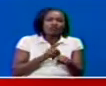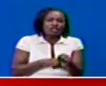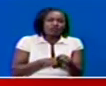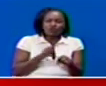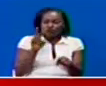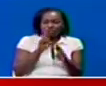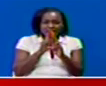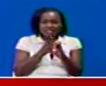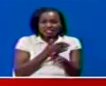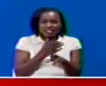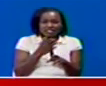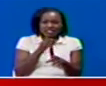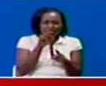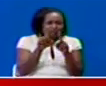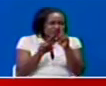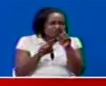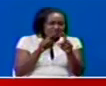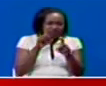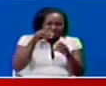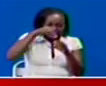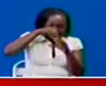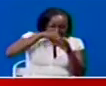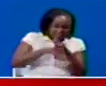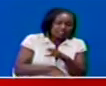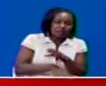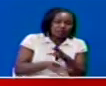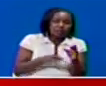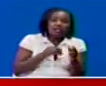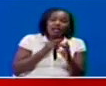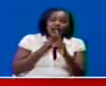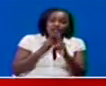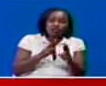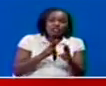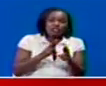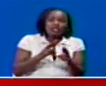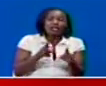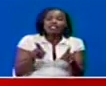results. We have analyzed them. I have instructed, and I would like to